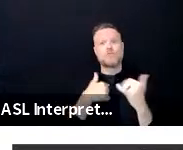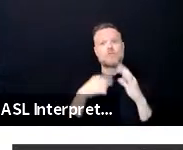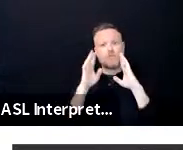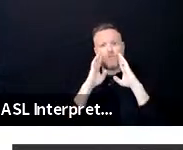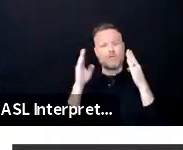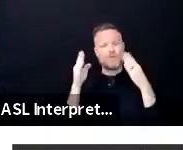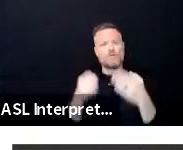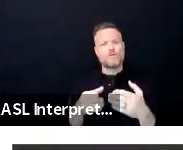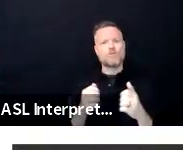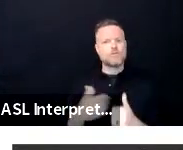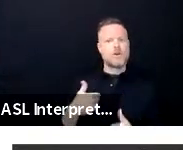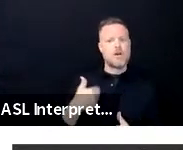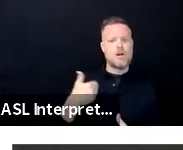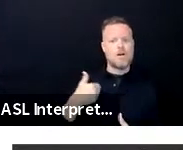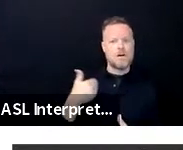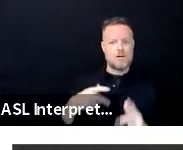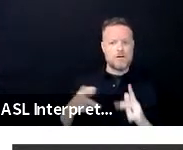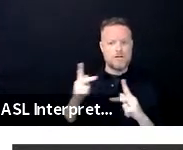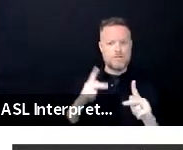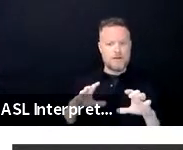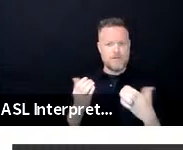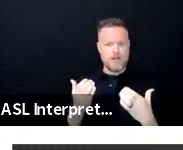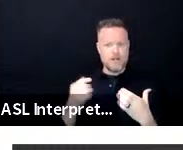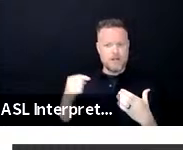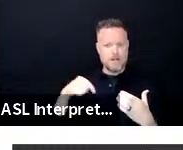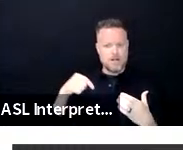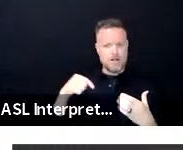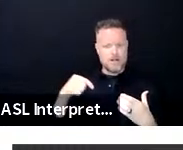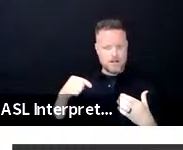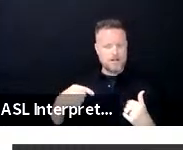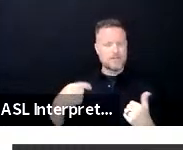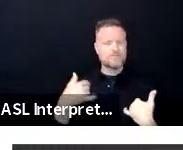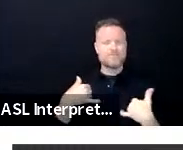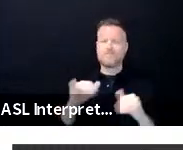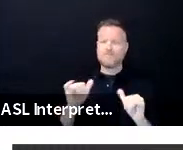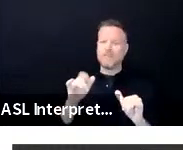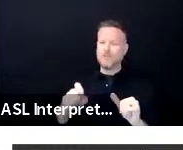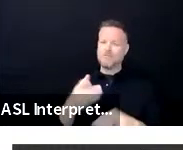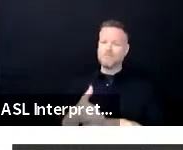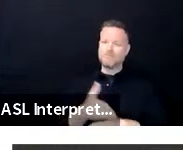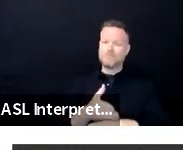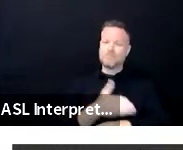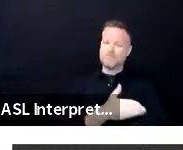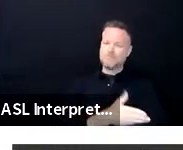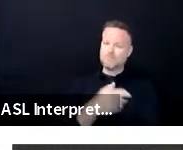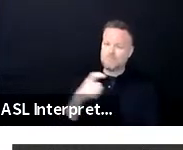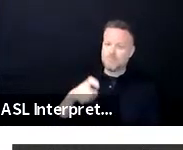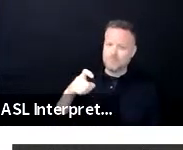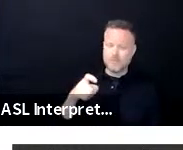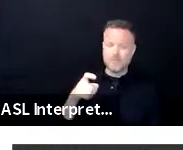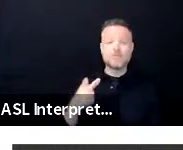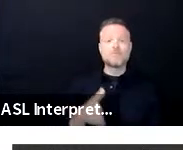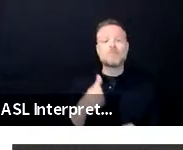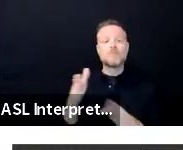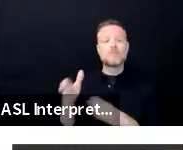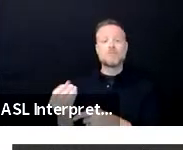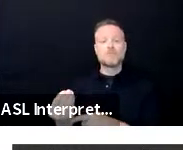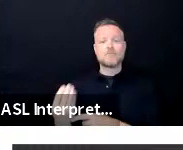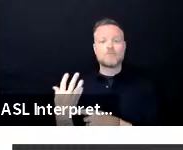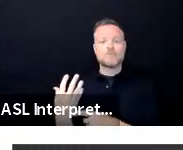younger population, because that's an area where we can see that there's still work to do. So if you could go to the next slide,